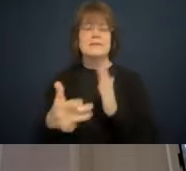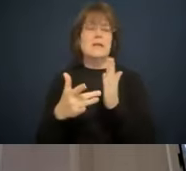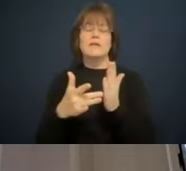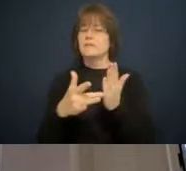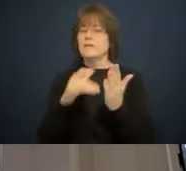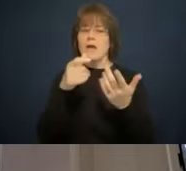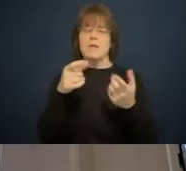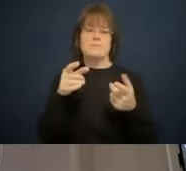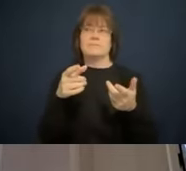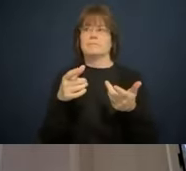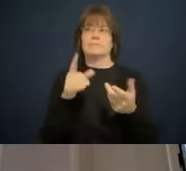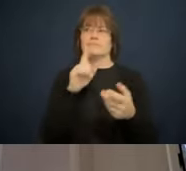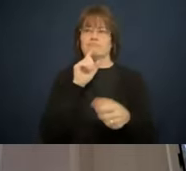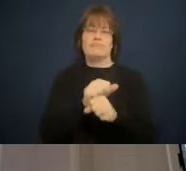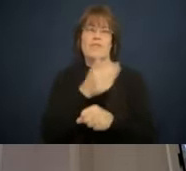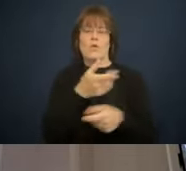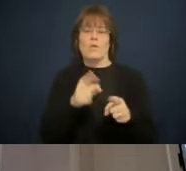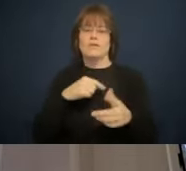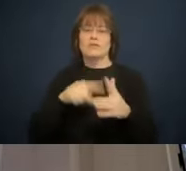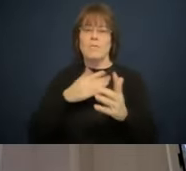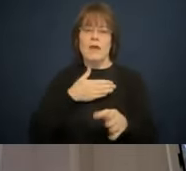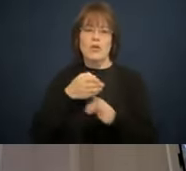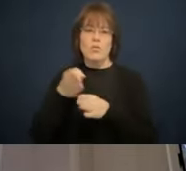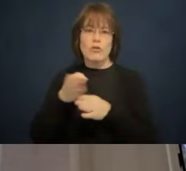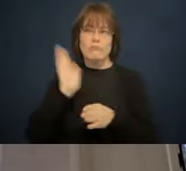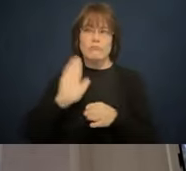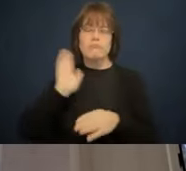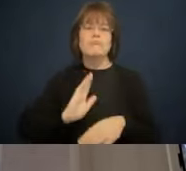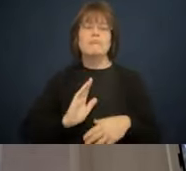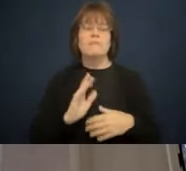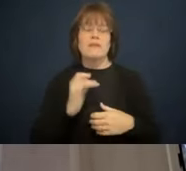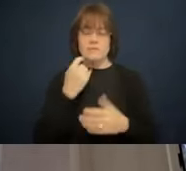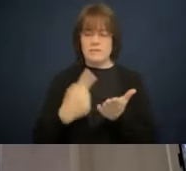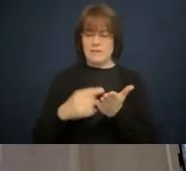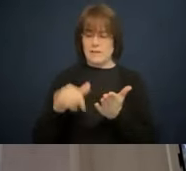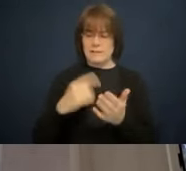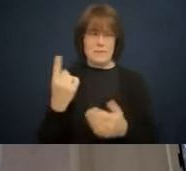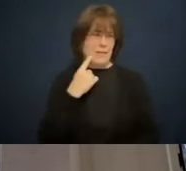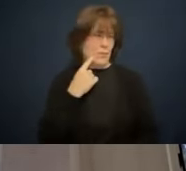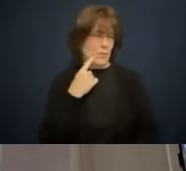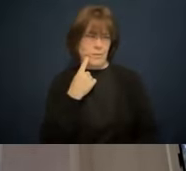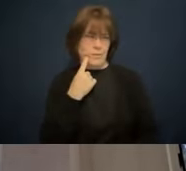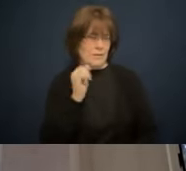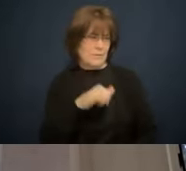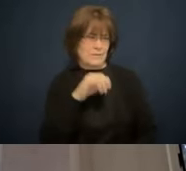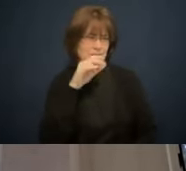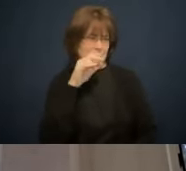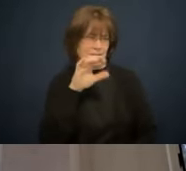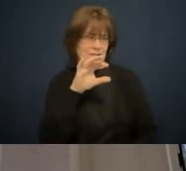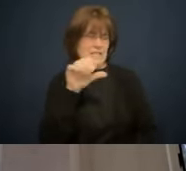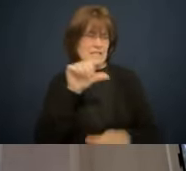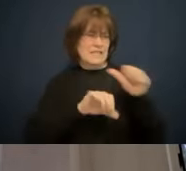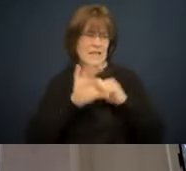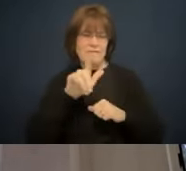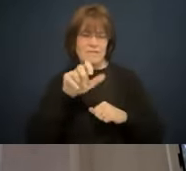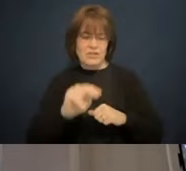exist when I started my career in geology. If you would have talked about it, somebody would have thought you were reading a science fiction novel. The idea that you could fly